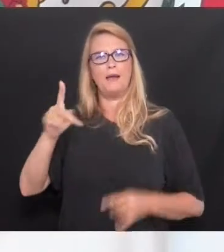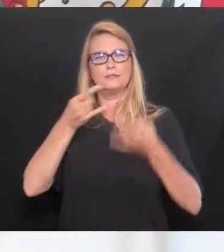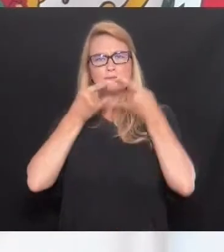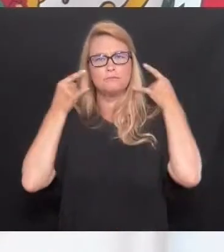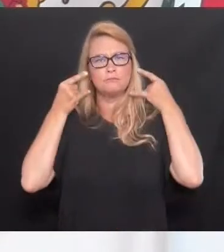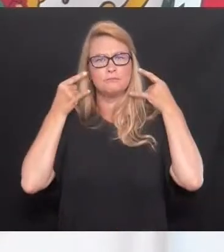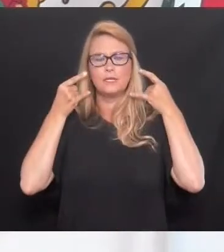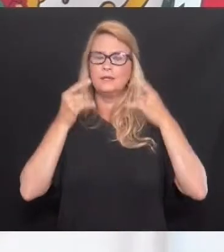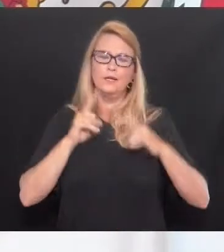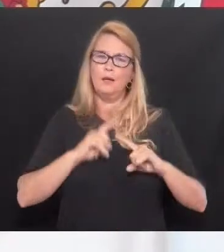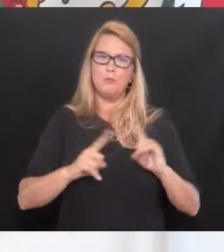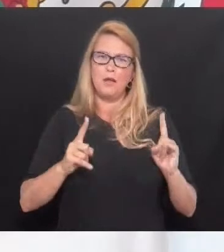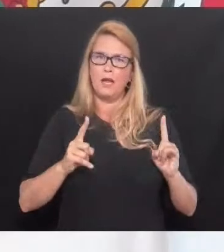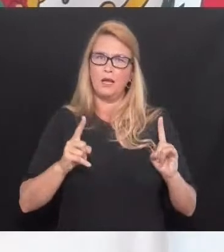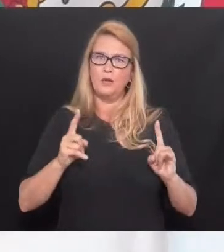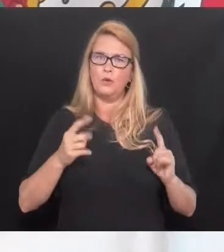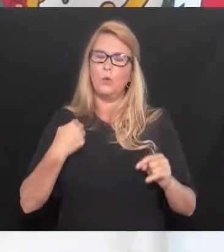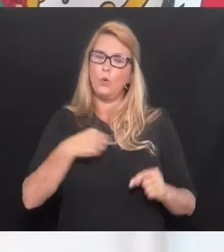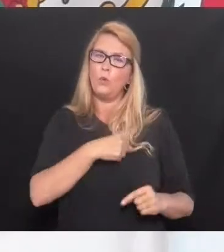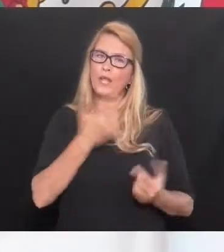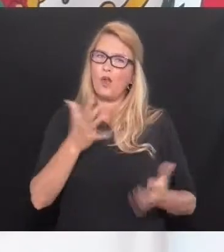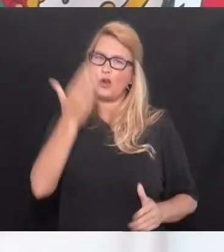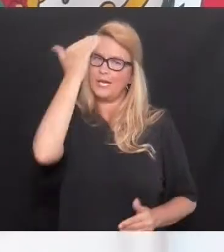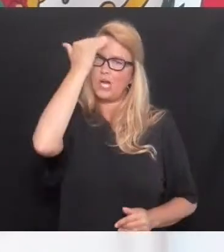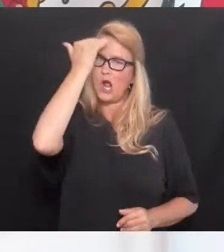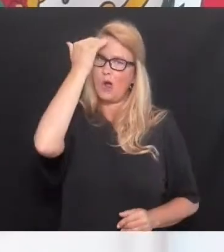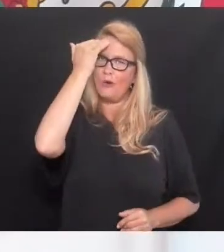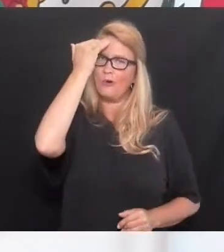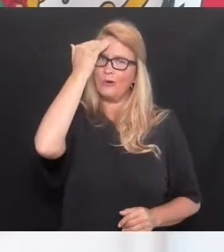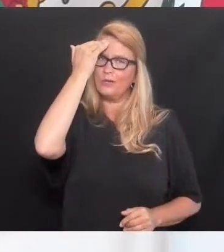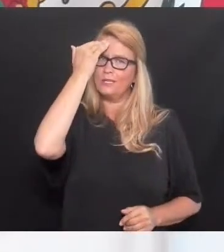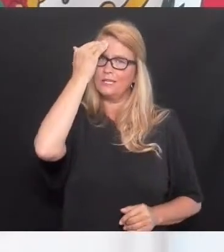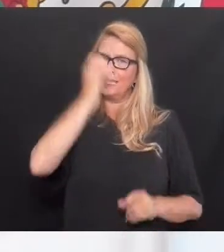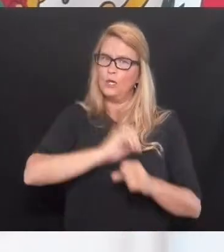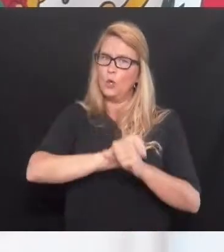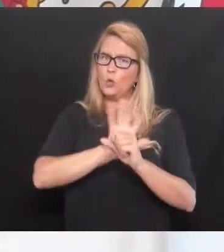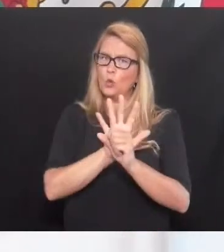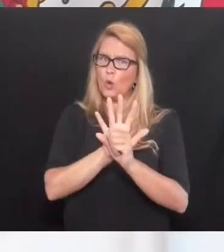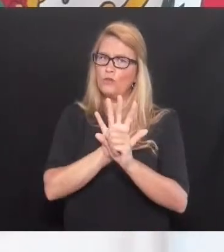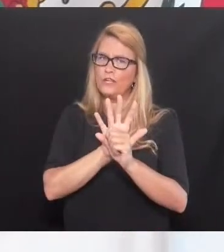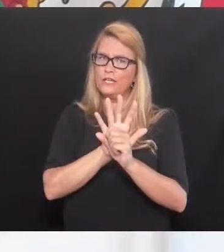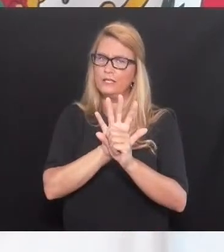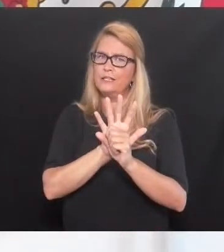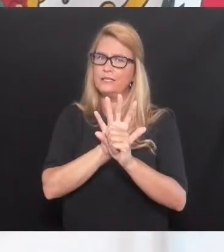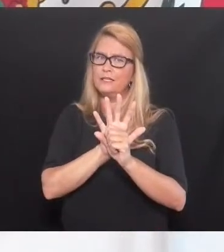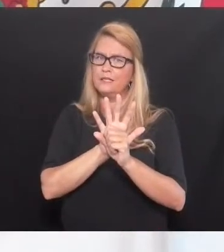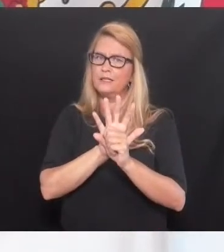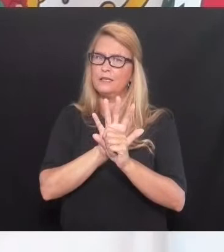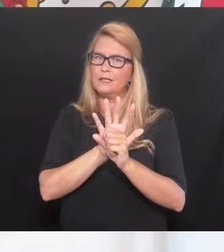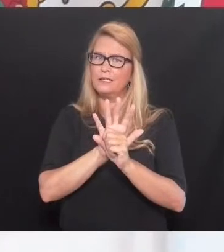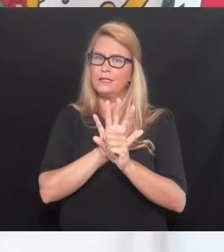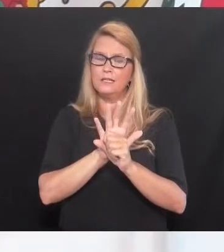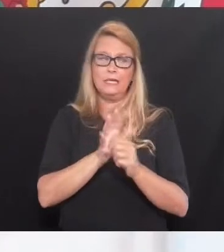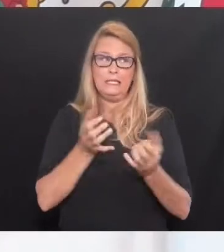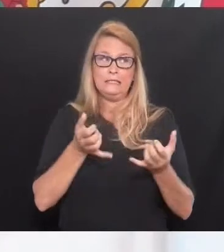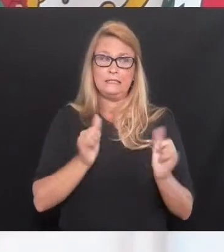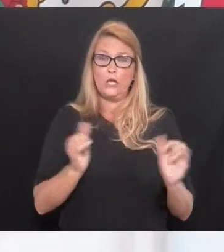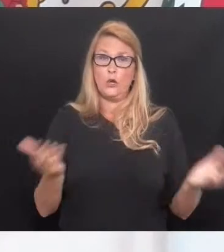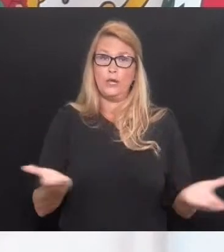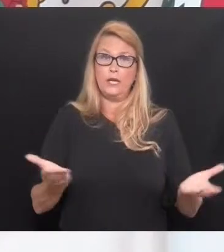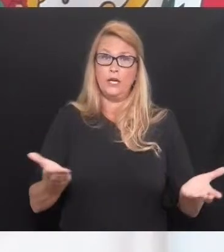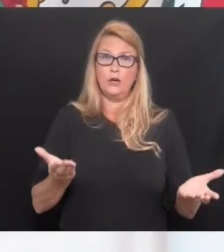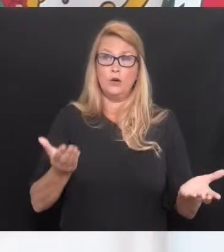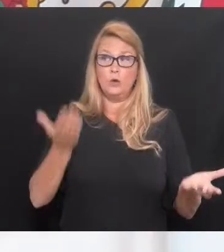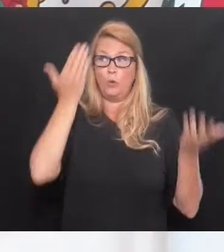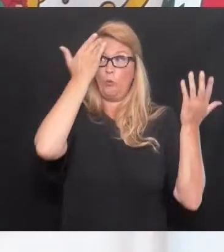all know that that this thing's tough stuff, and nobody's got a playbook, and we're not